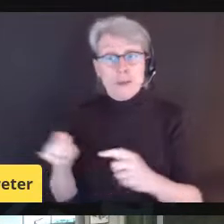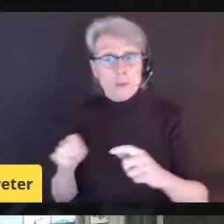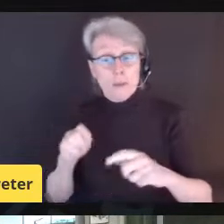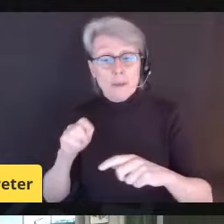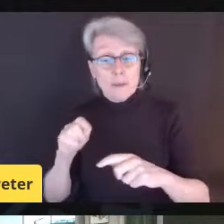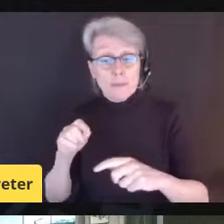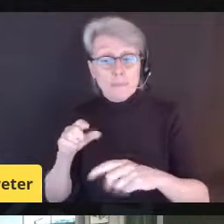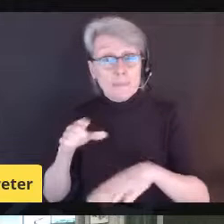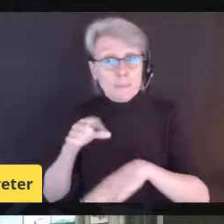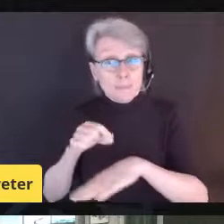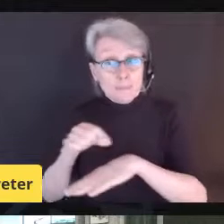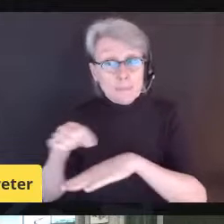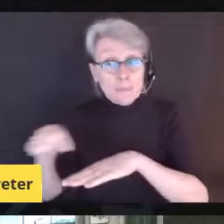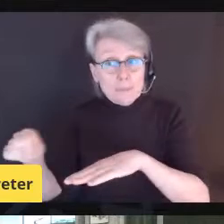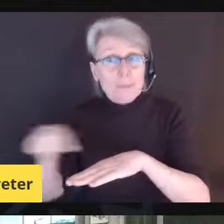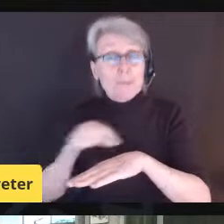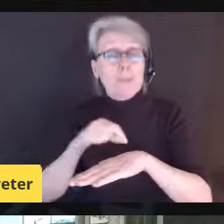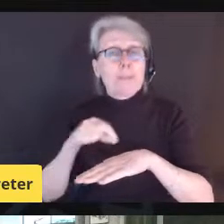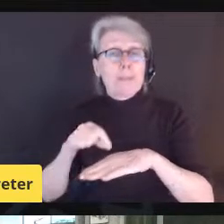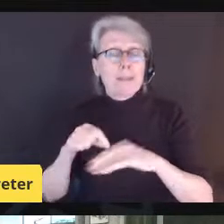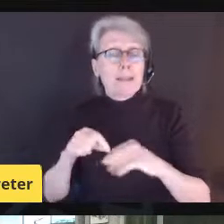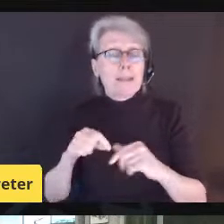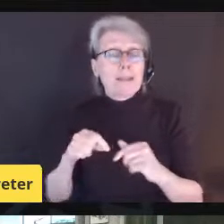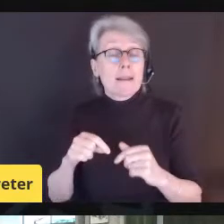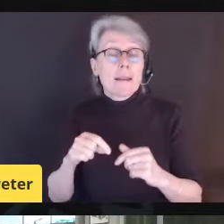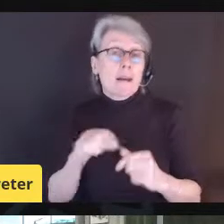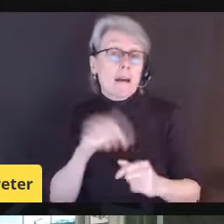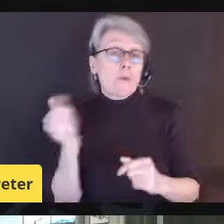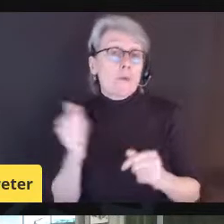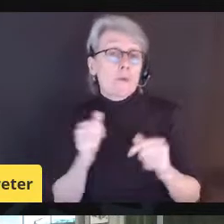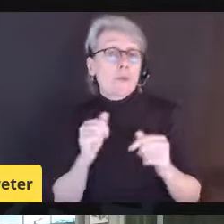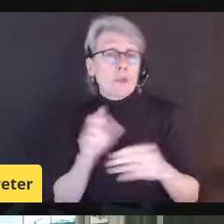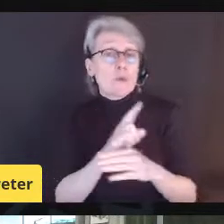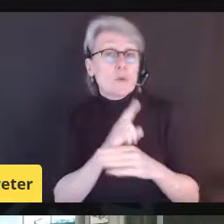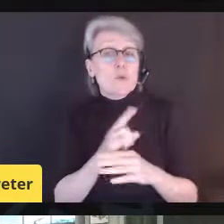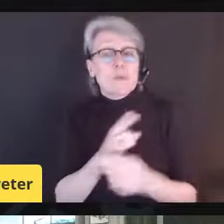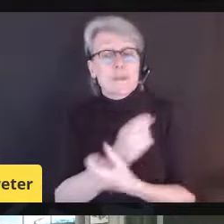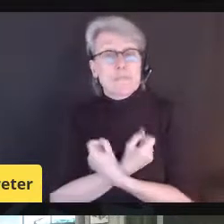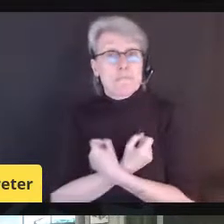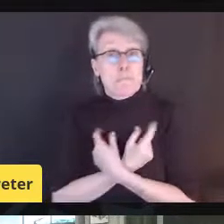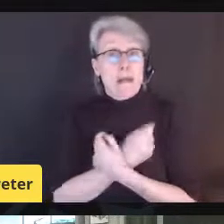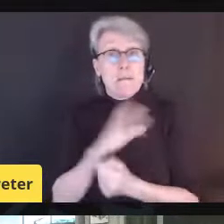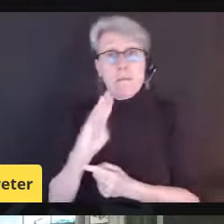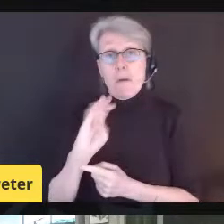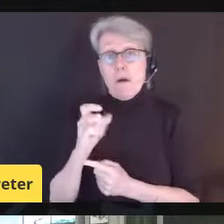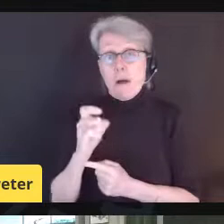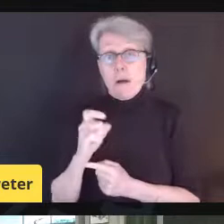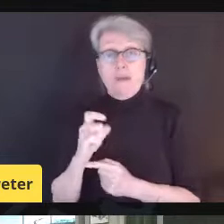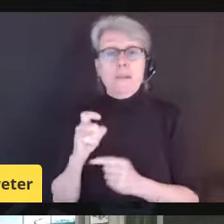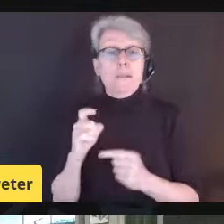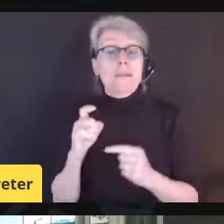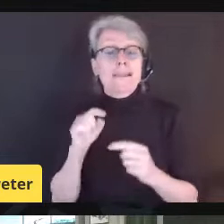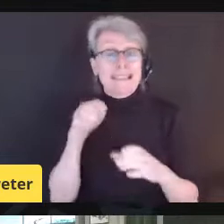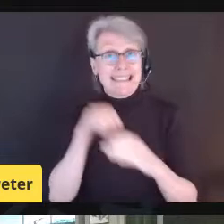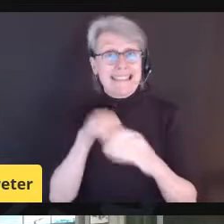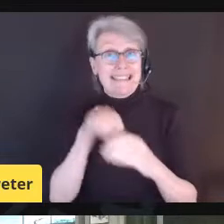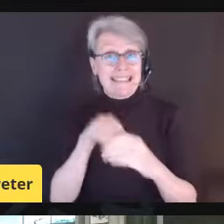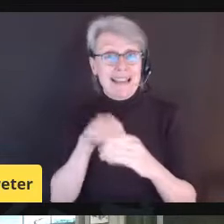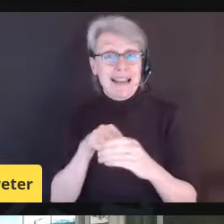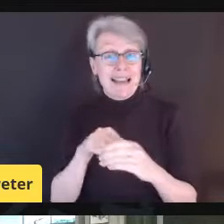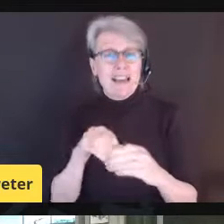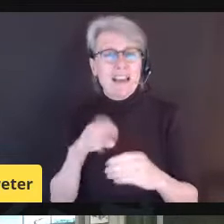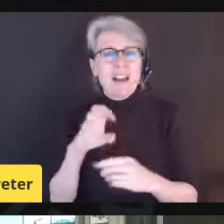have sort of like captive trials where we use bat boxes to put the probiotic in a